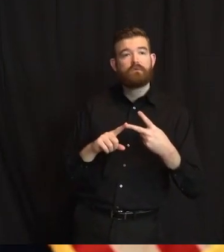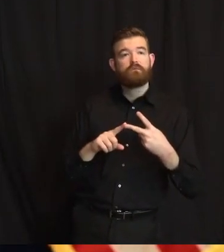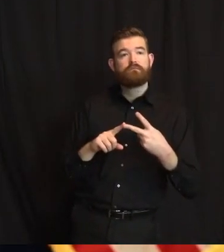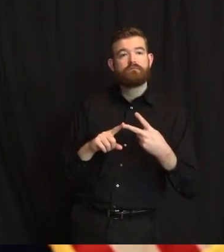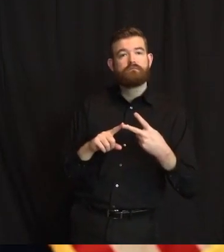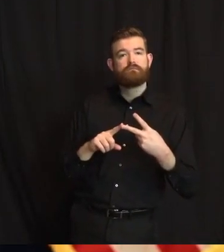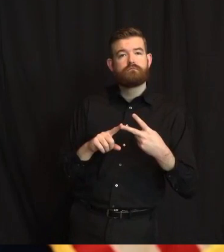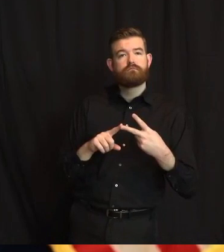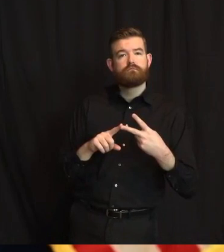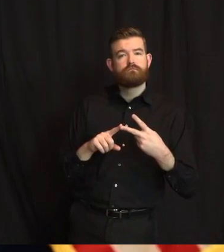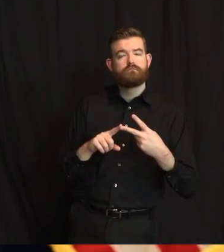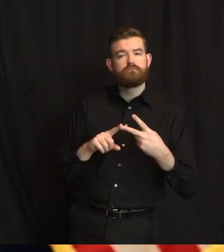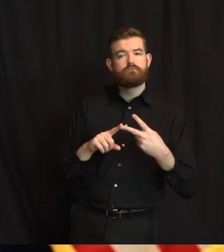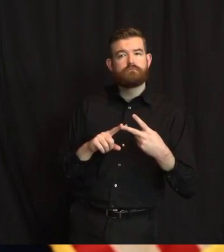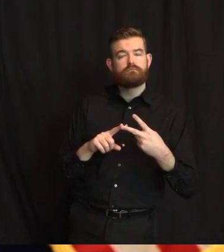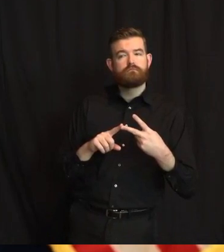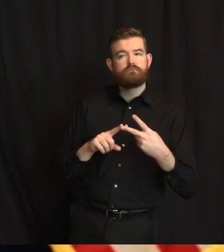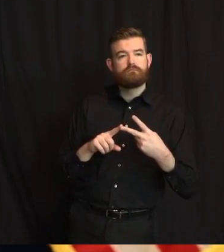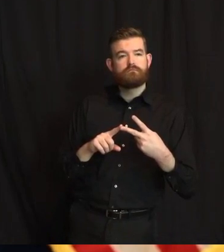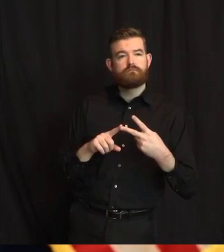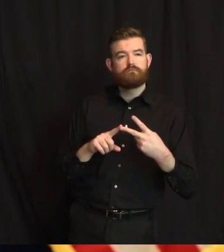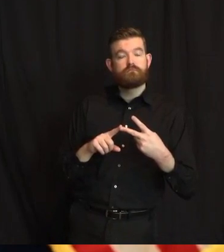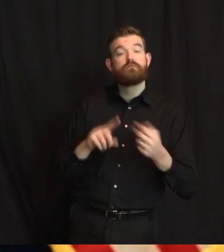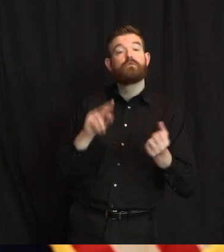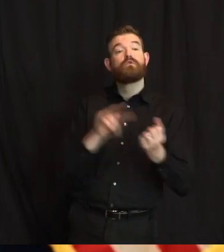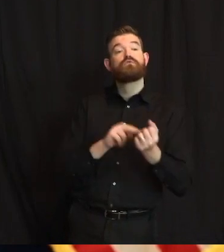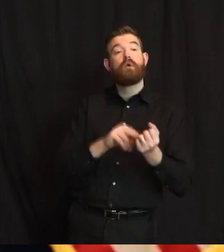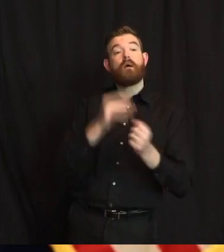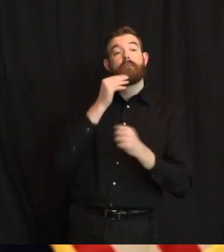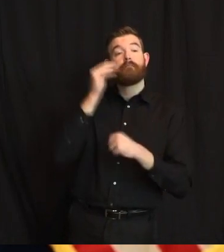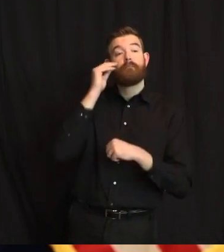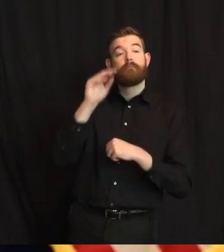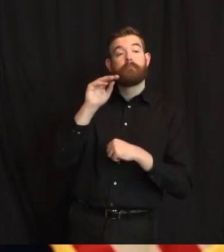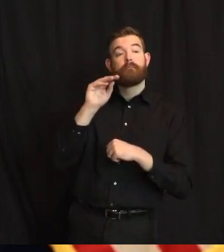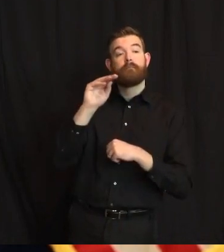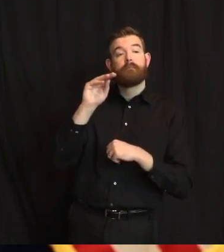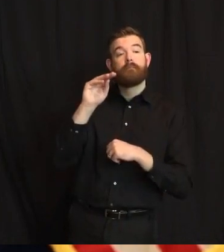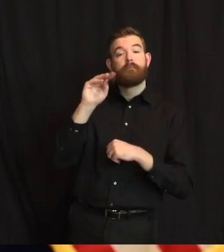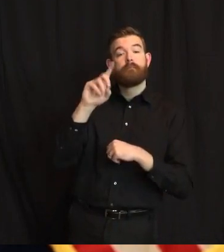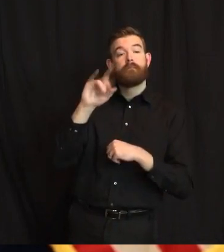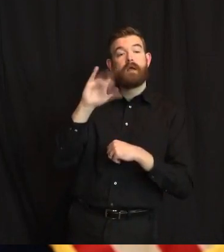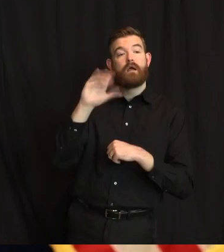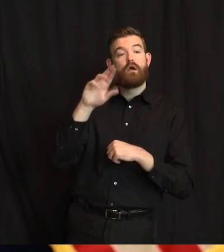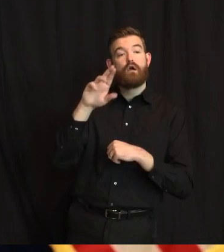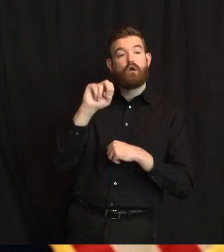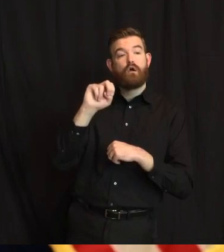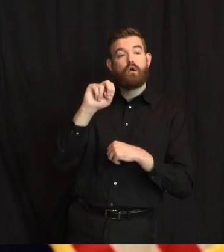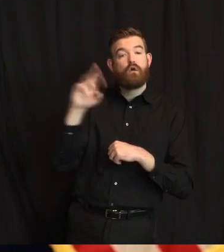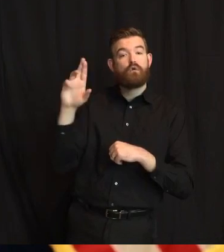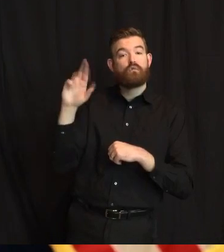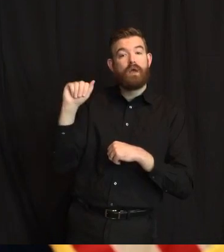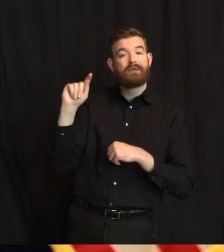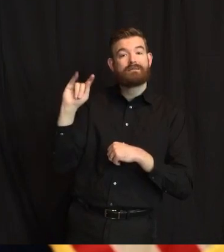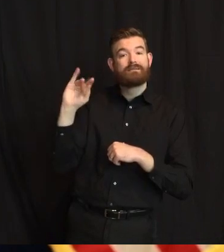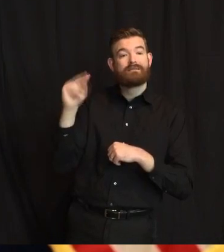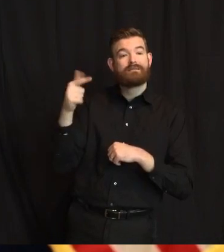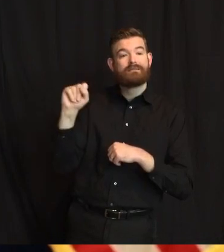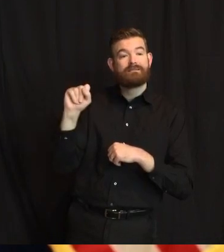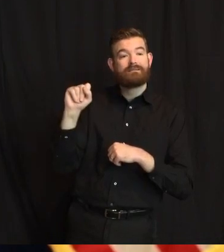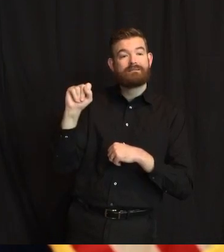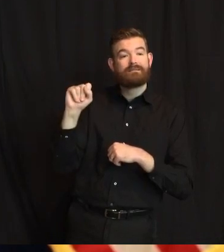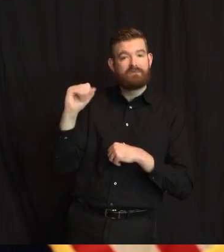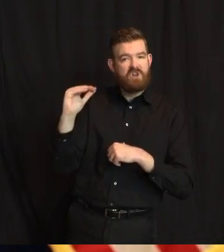are low or extremely low, whether it's health inspections, the overall rating, the staffing. When I